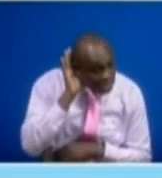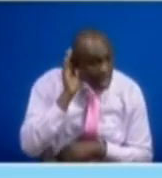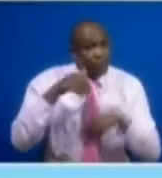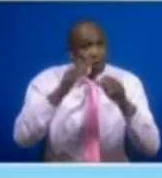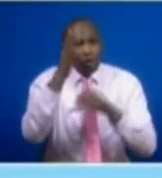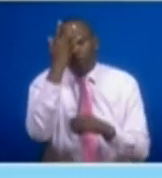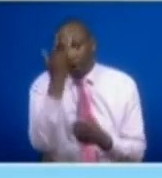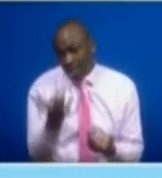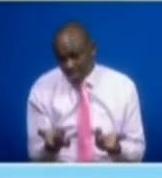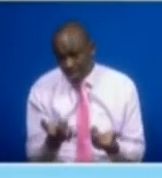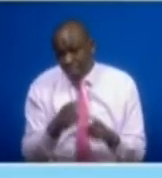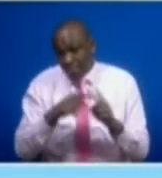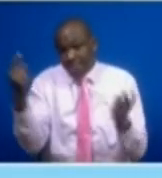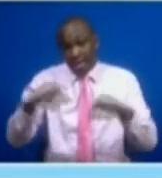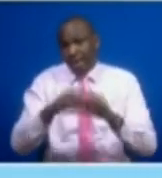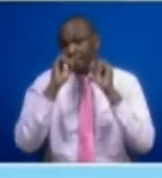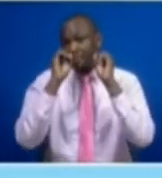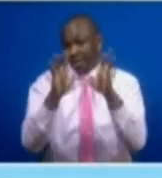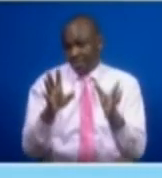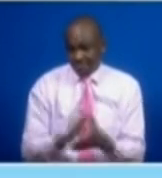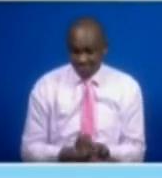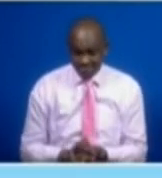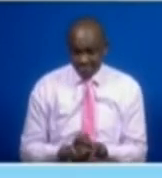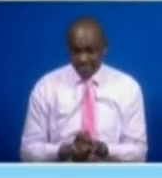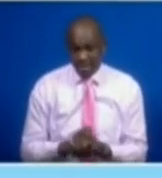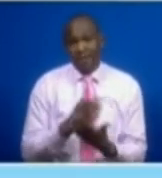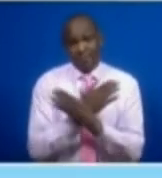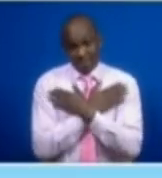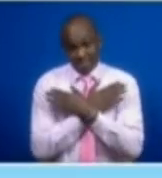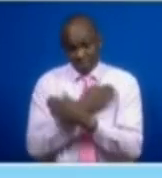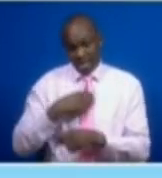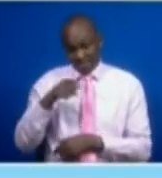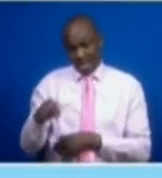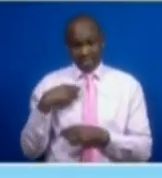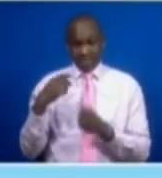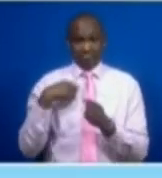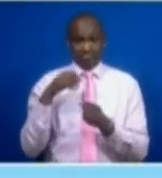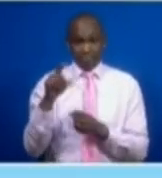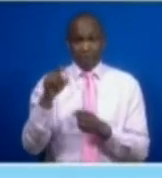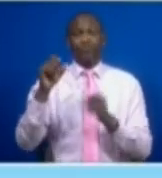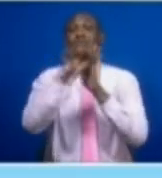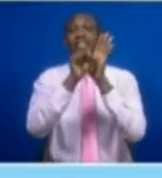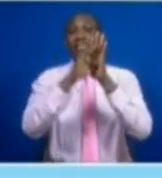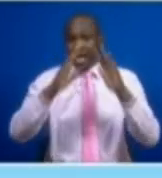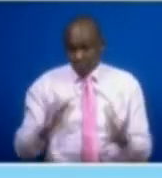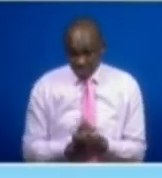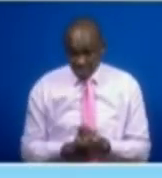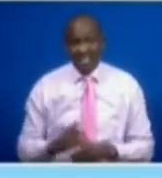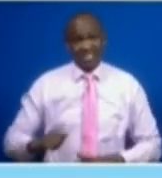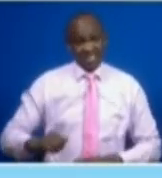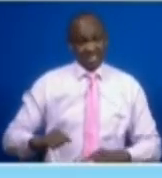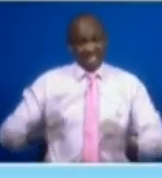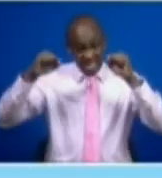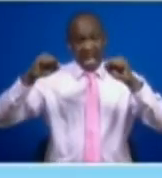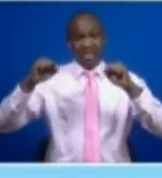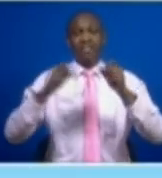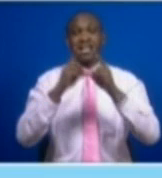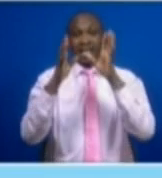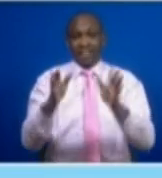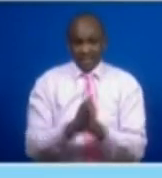follow you. Okay. But you didn't show up. Friends, we've got a new tweet alert from the State House Senior Director.